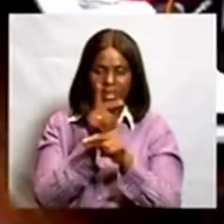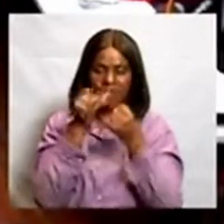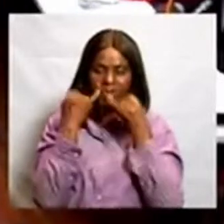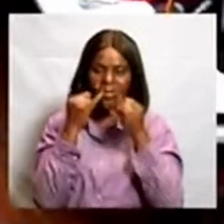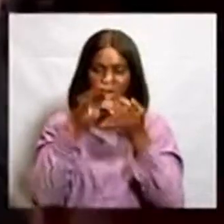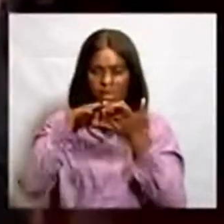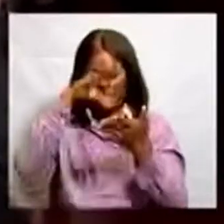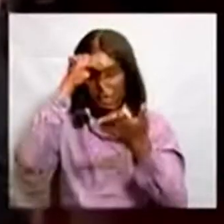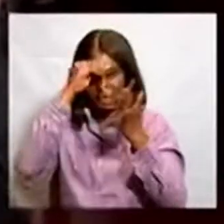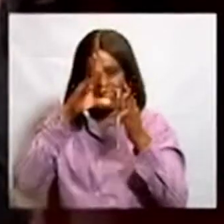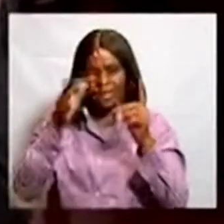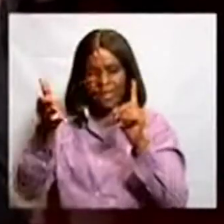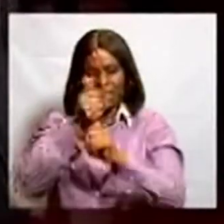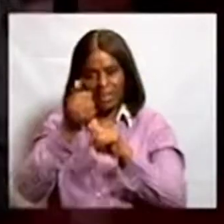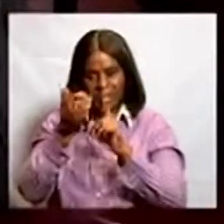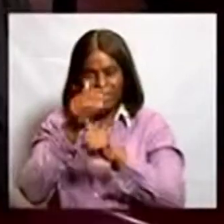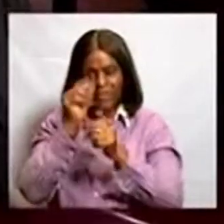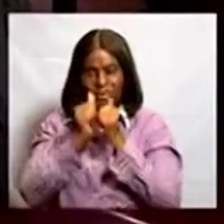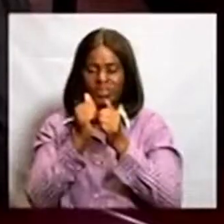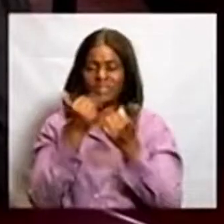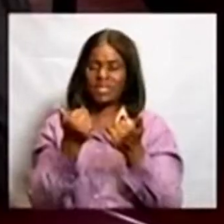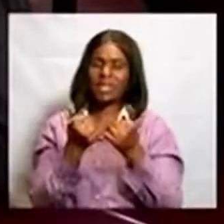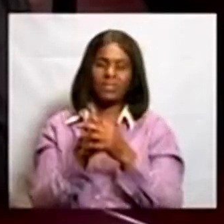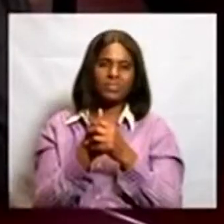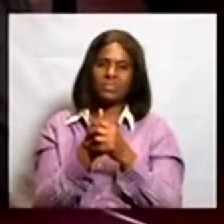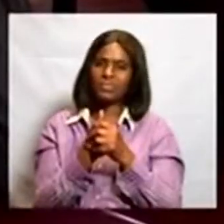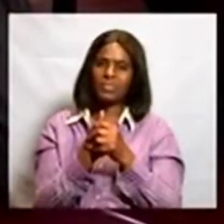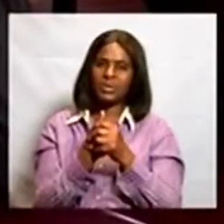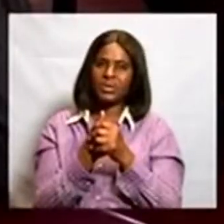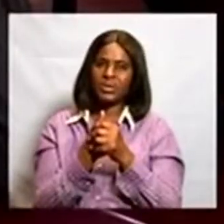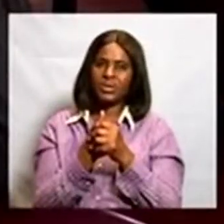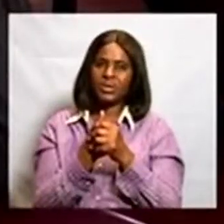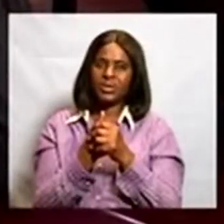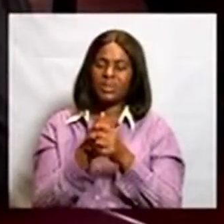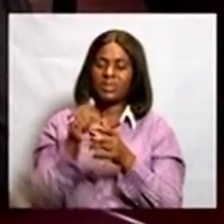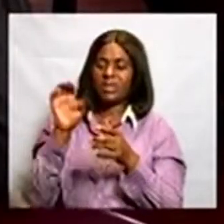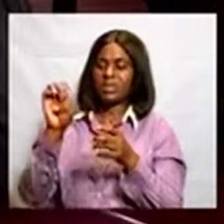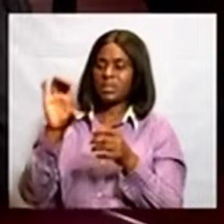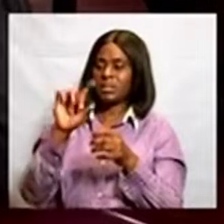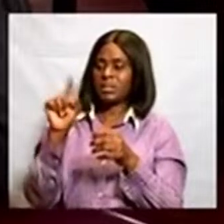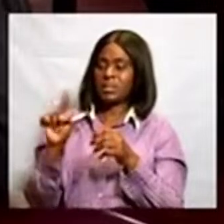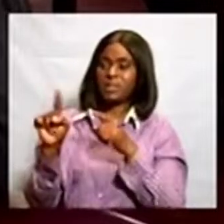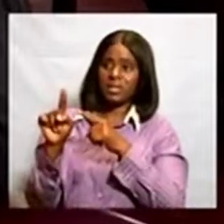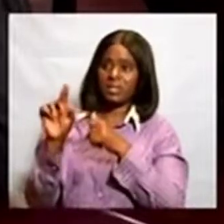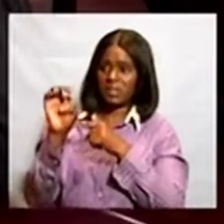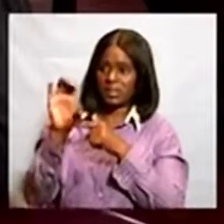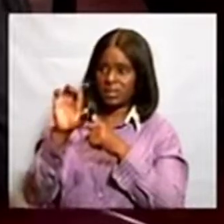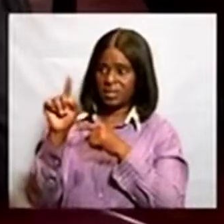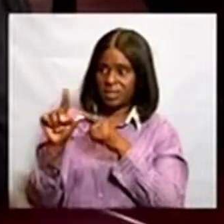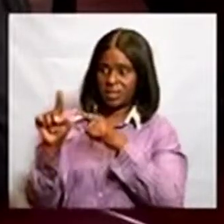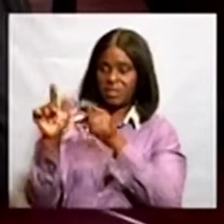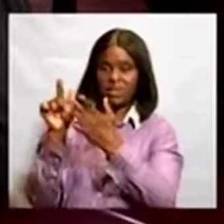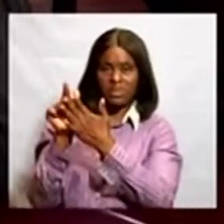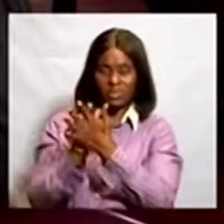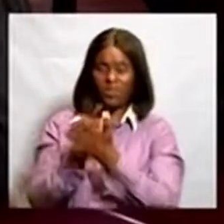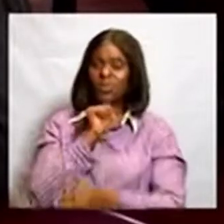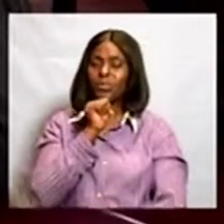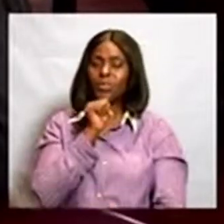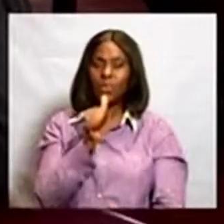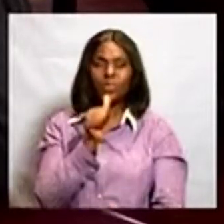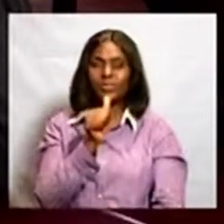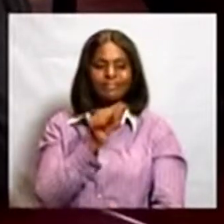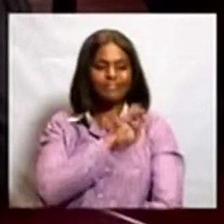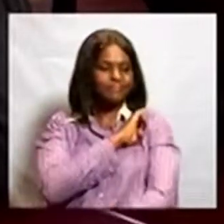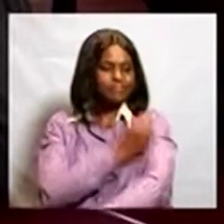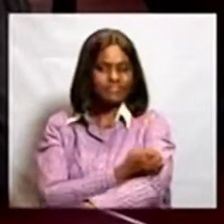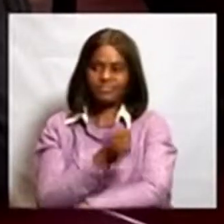on learners' achievements, because the ECZ Act does not